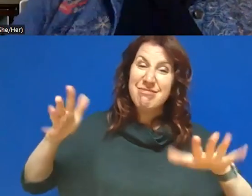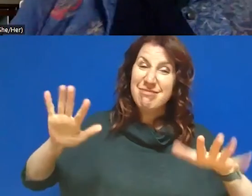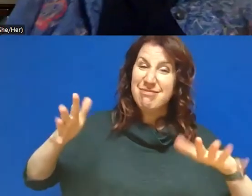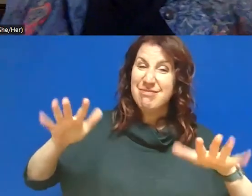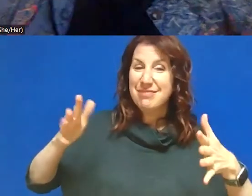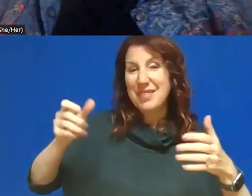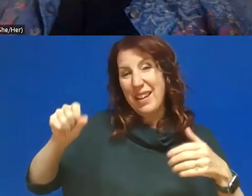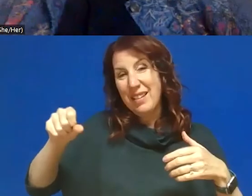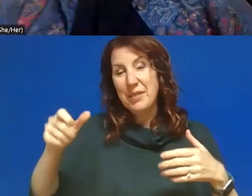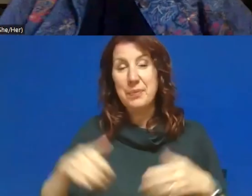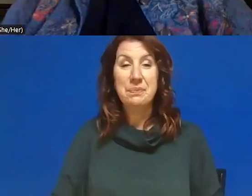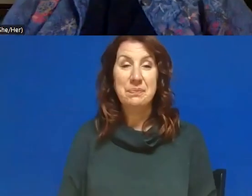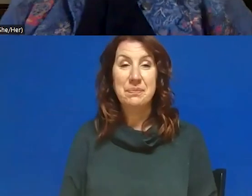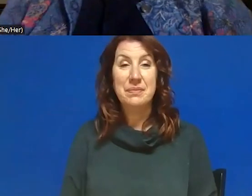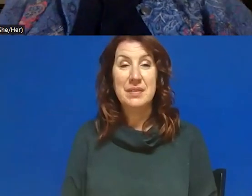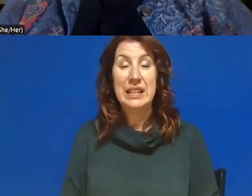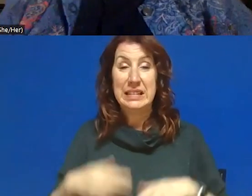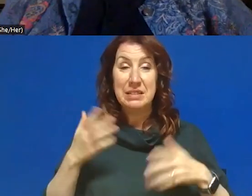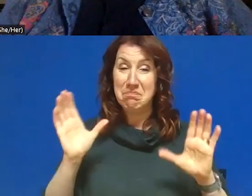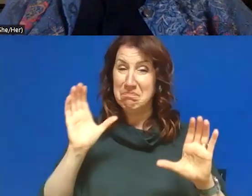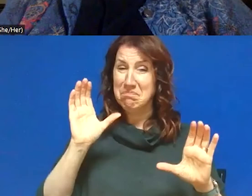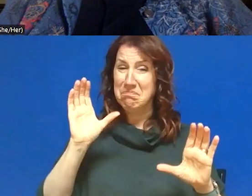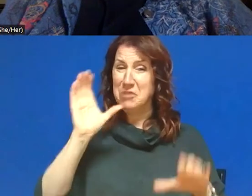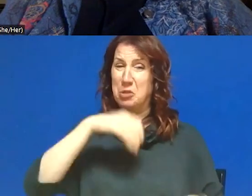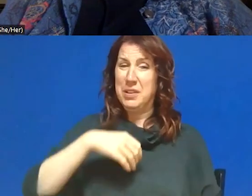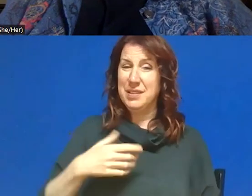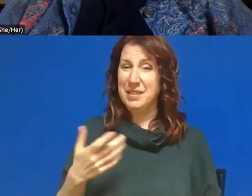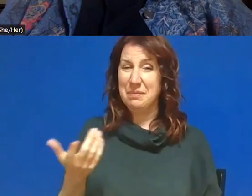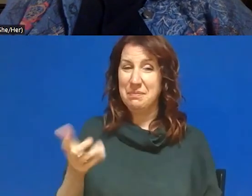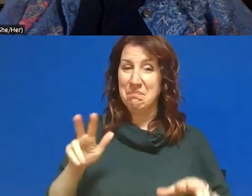word. It's very awkward because